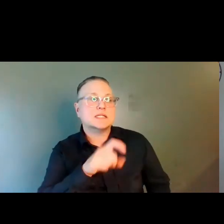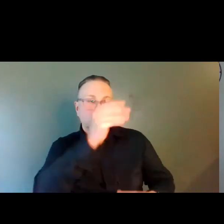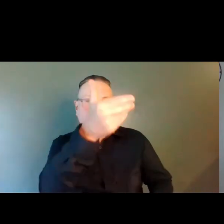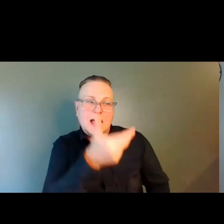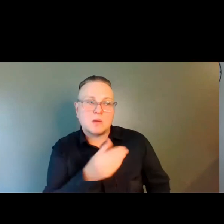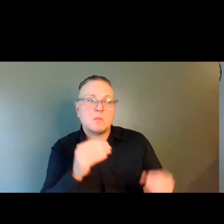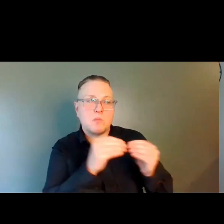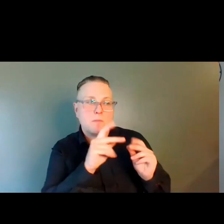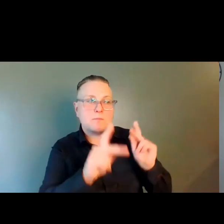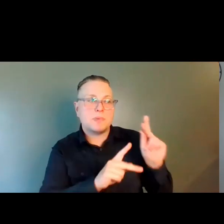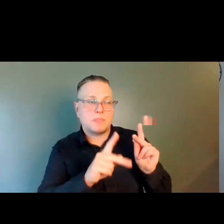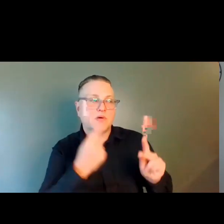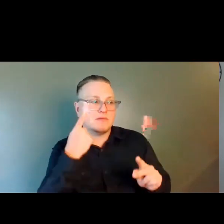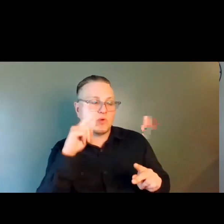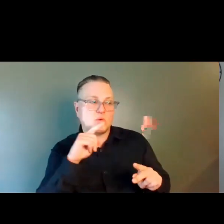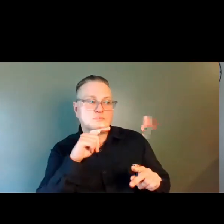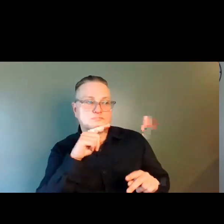need.